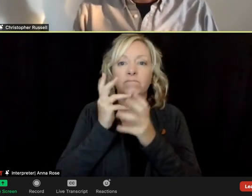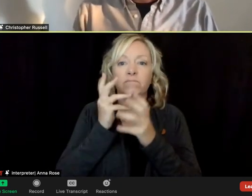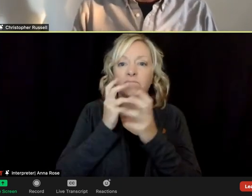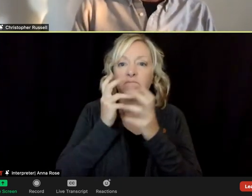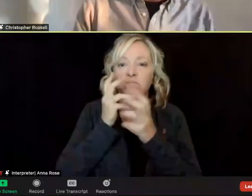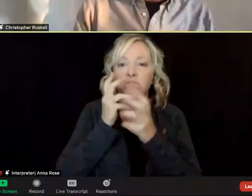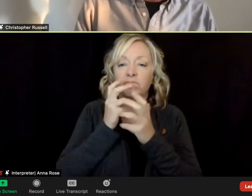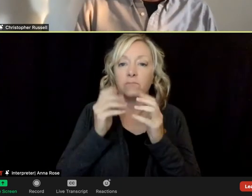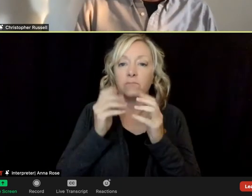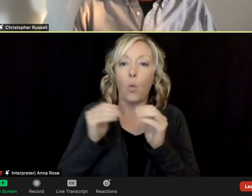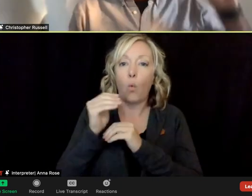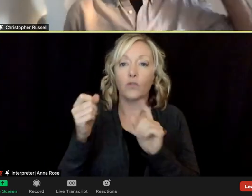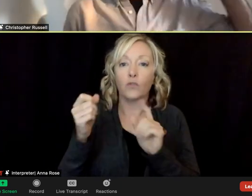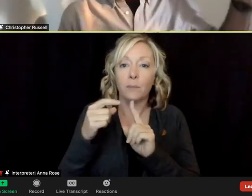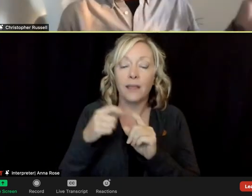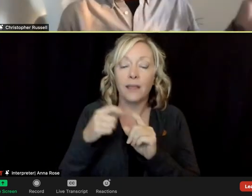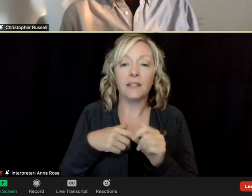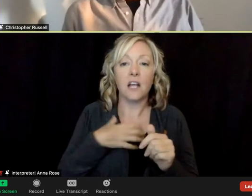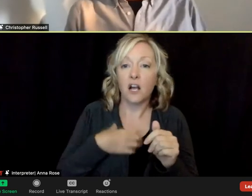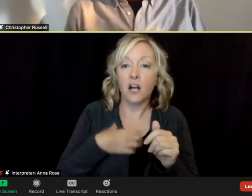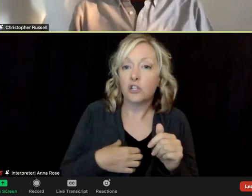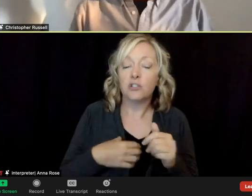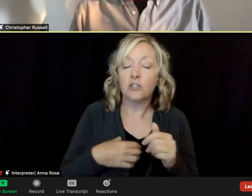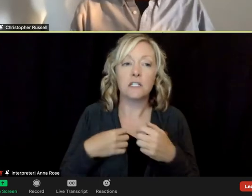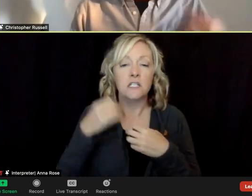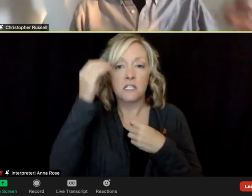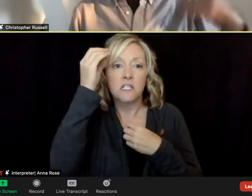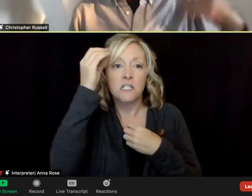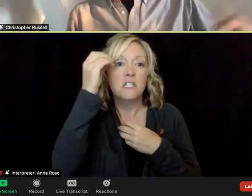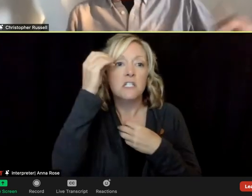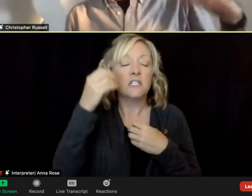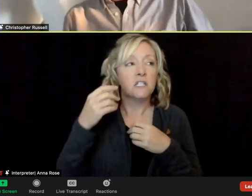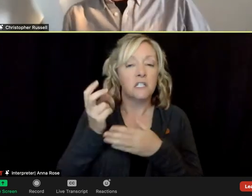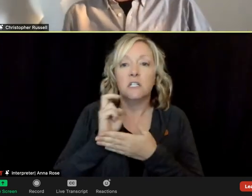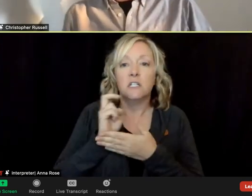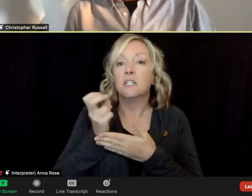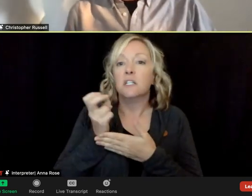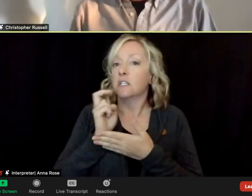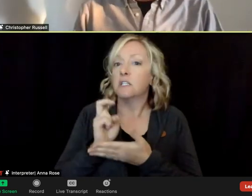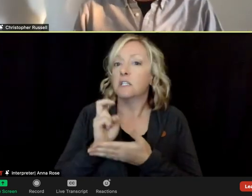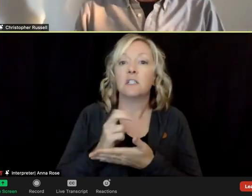overstimulated. Maybe you're hungry, maybe you're thinking about something else, and you're like, all right, wrap it